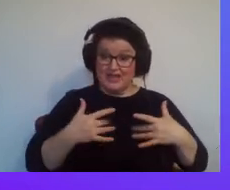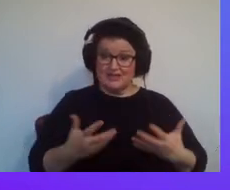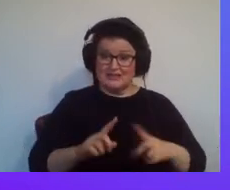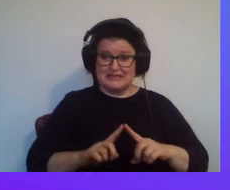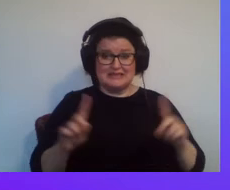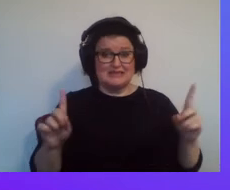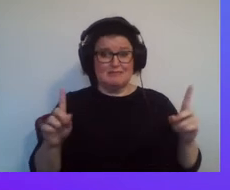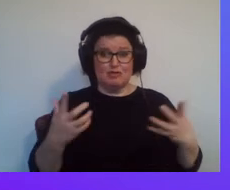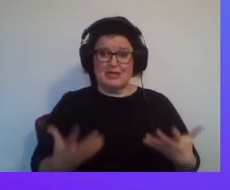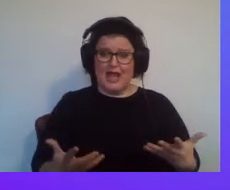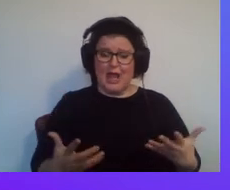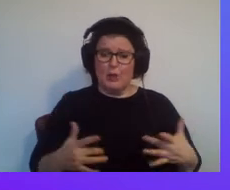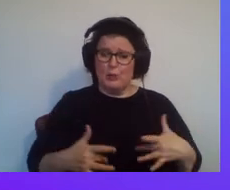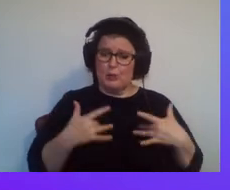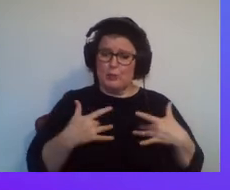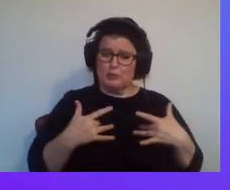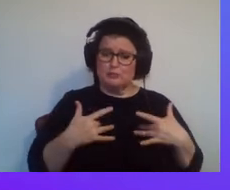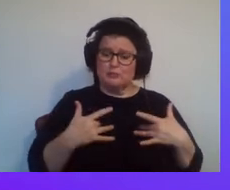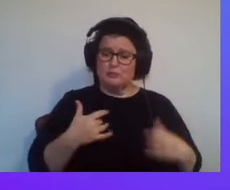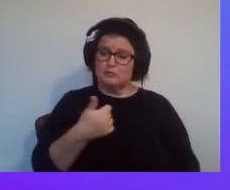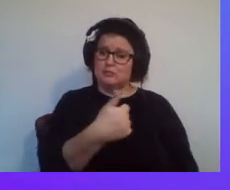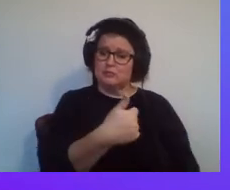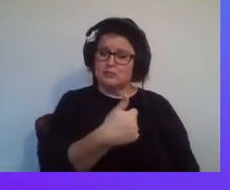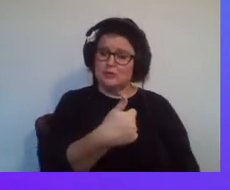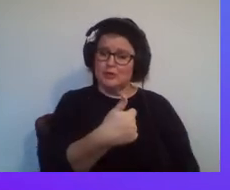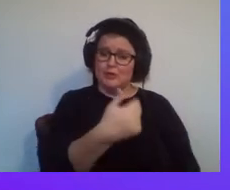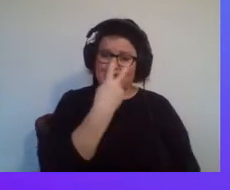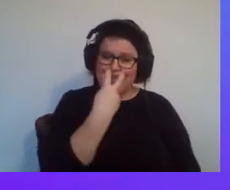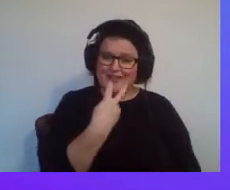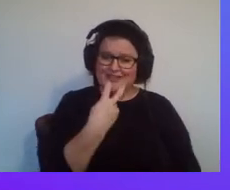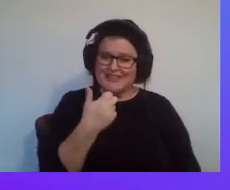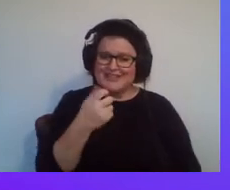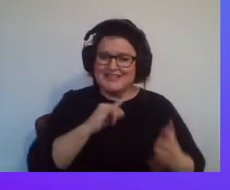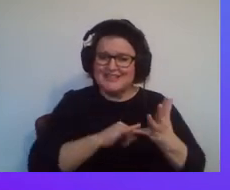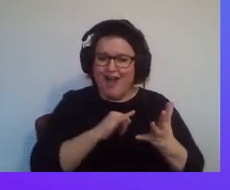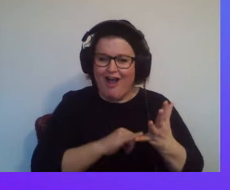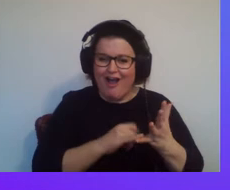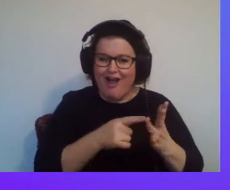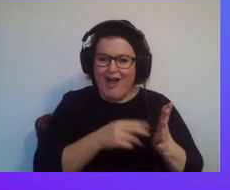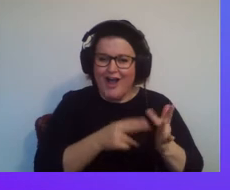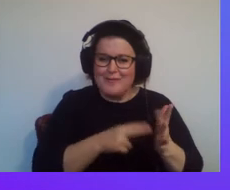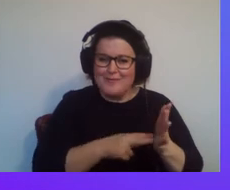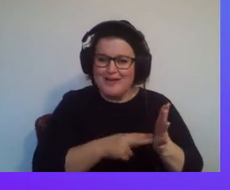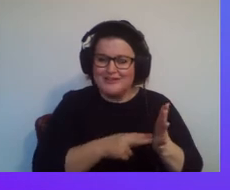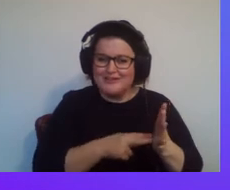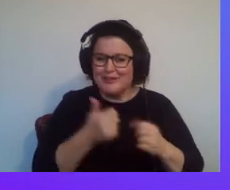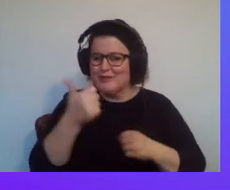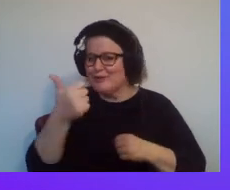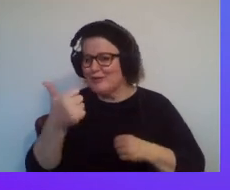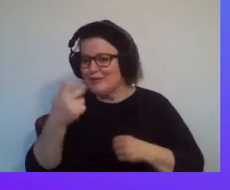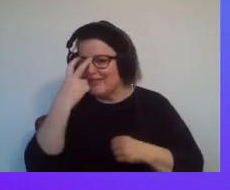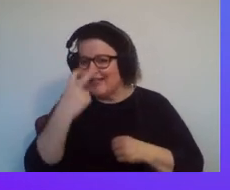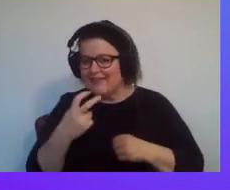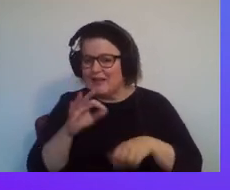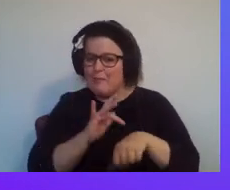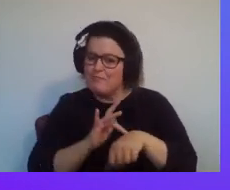you, Simon. Good evening to you, Professor Fenton. I address you two first because you're the two I have debated with the most, and to